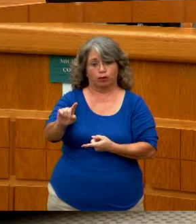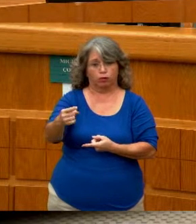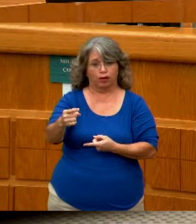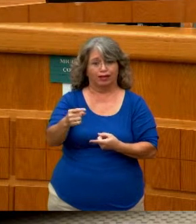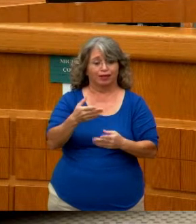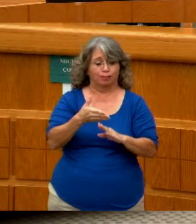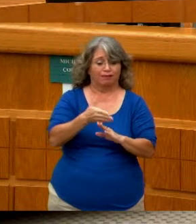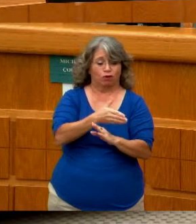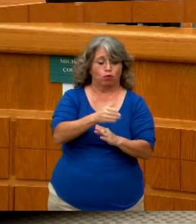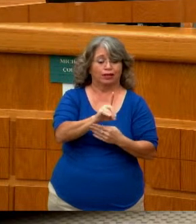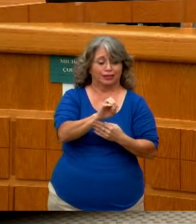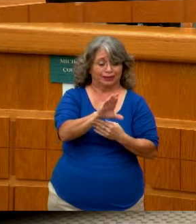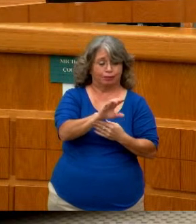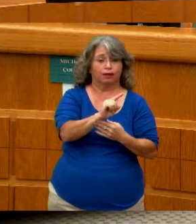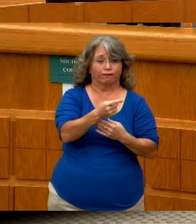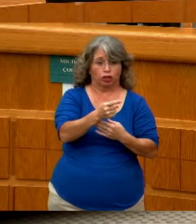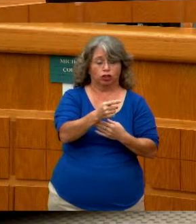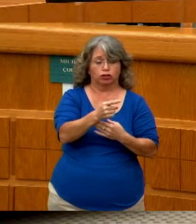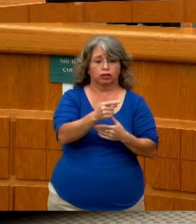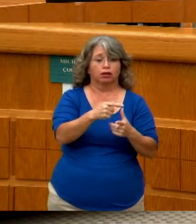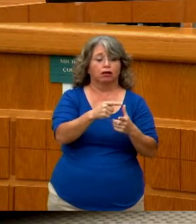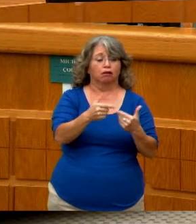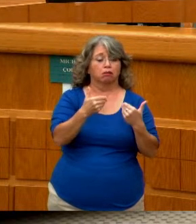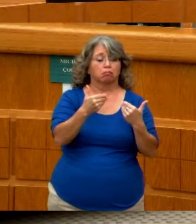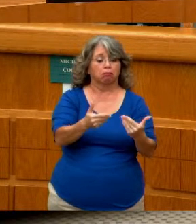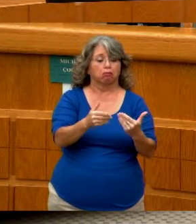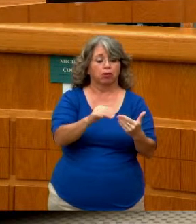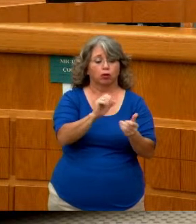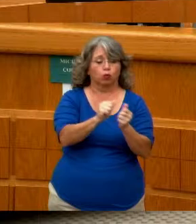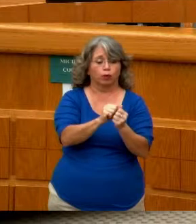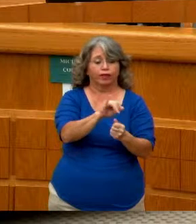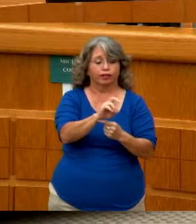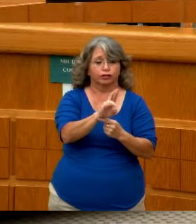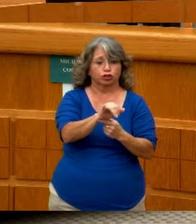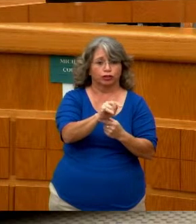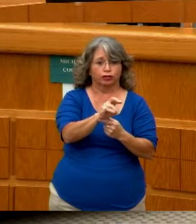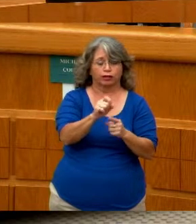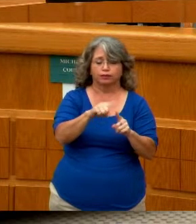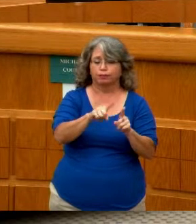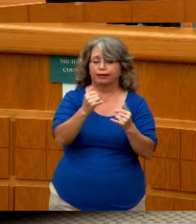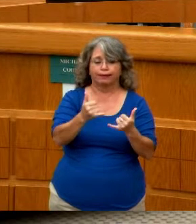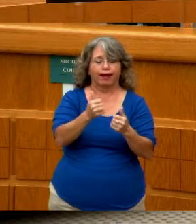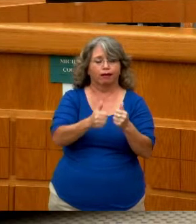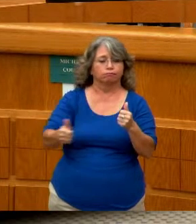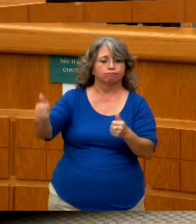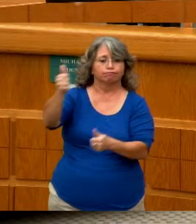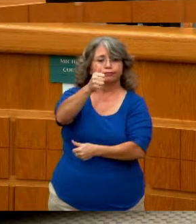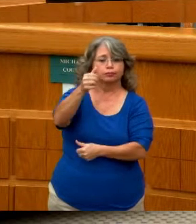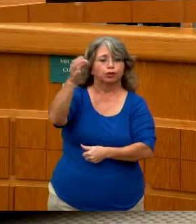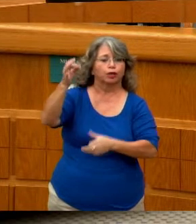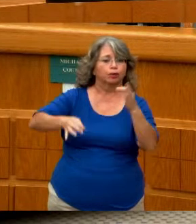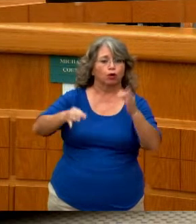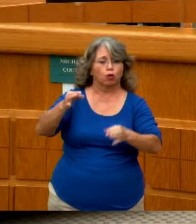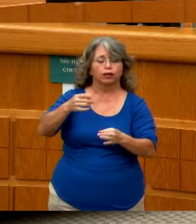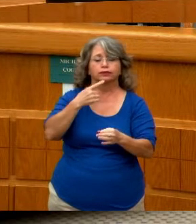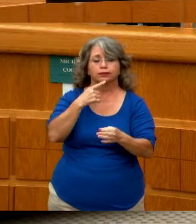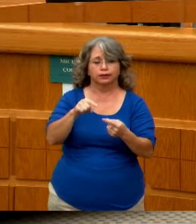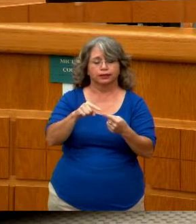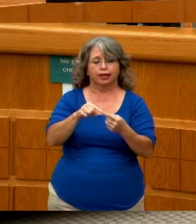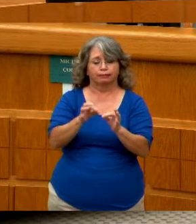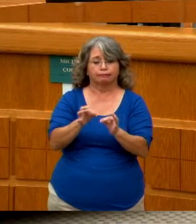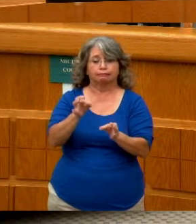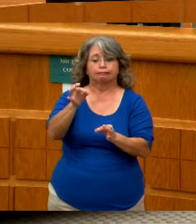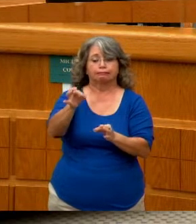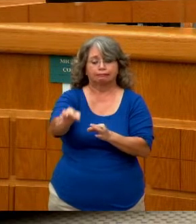December 1, and now our Texas Supreme Court has given us the word that we're going to extend now to February 1. So